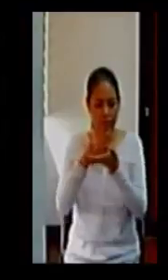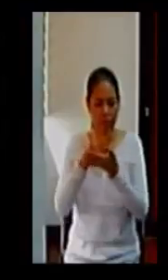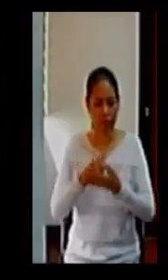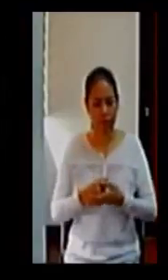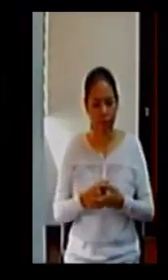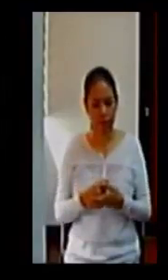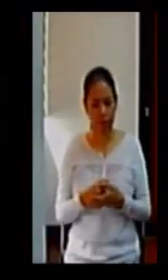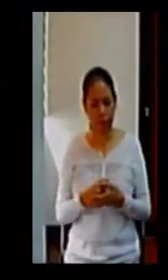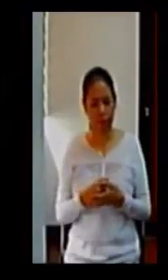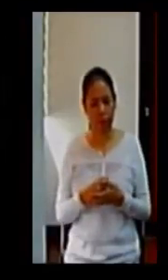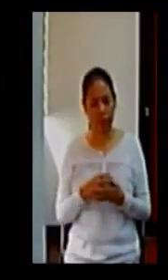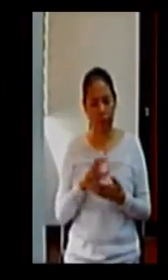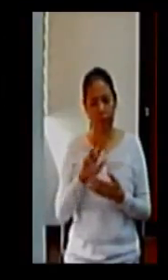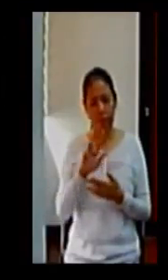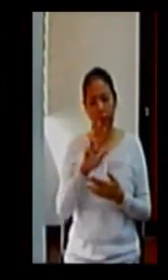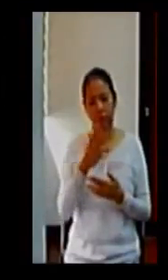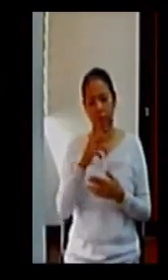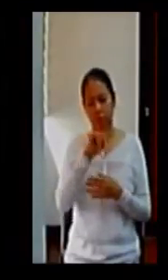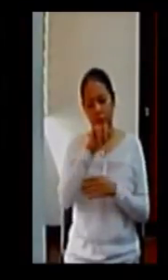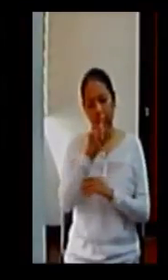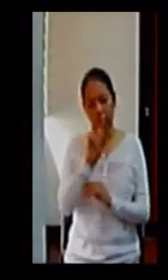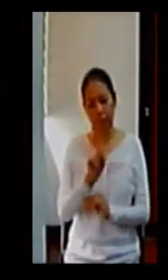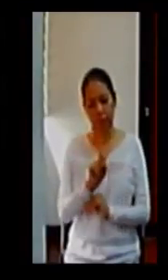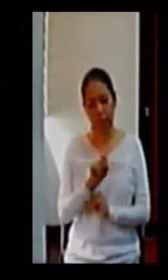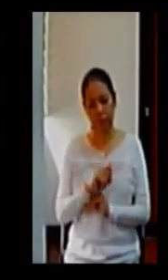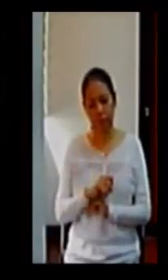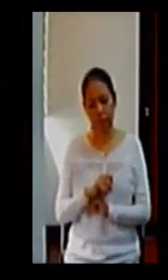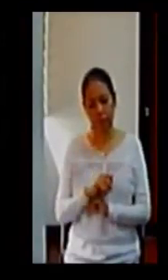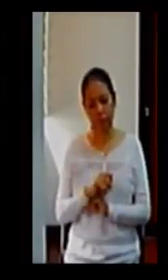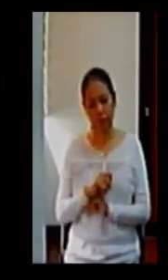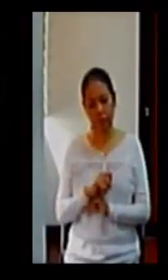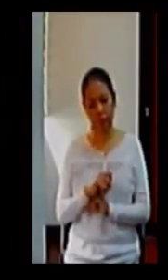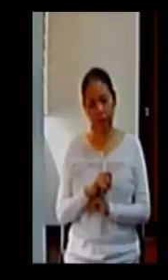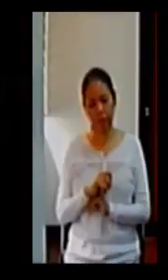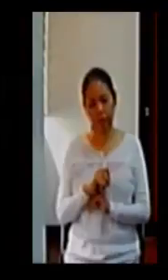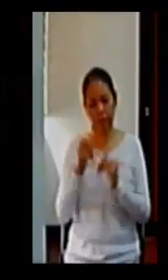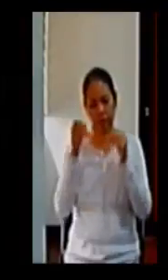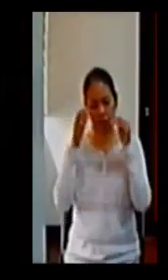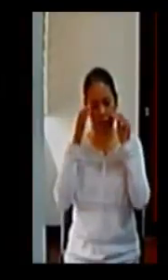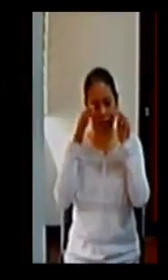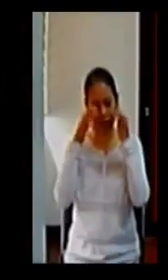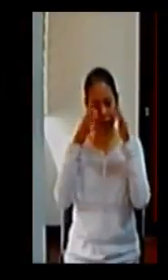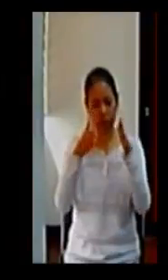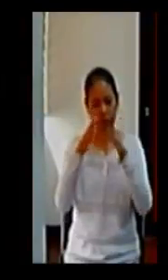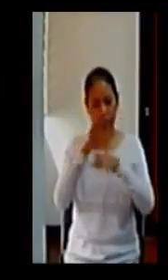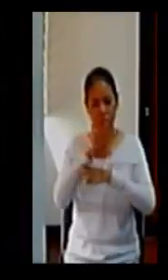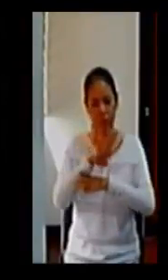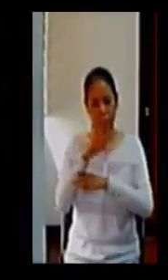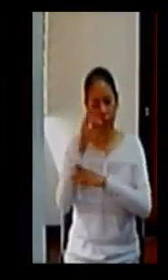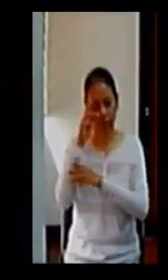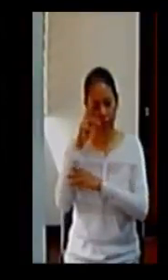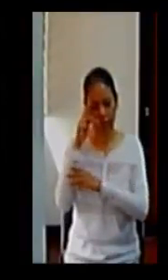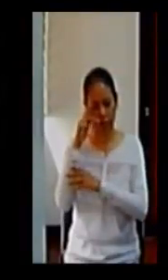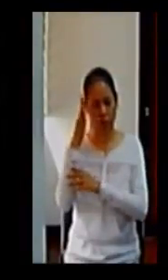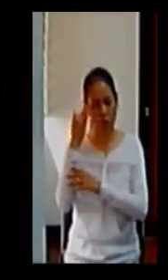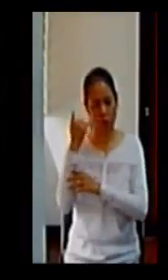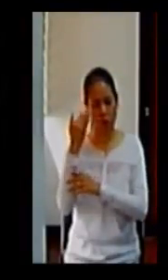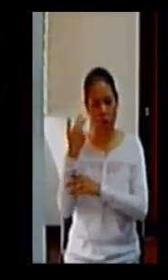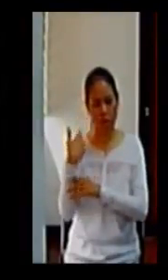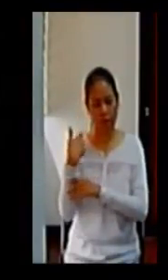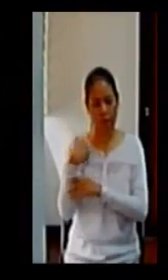yung ikatlong tanong ko lang is, I'm focusing yung mga apat na dahilan na may low